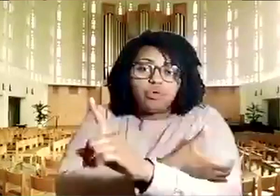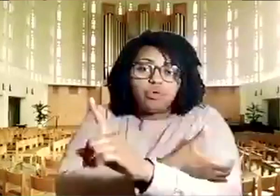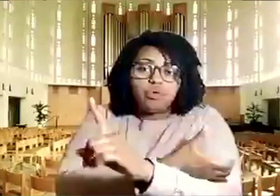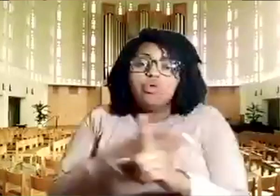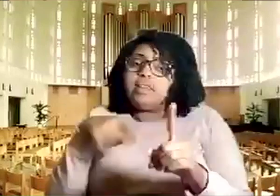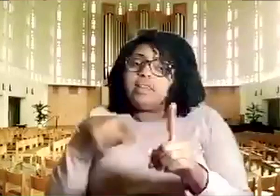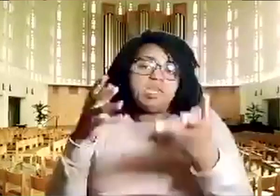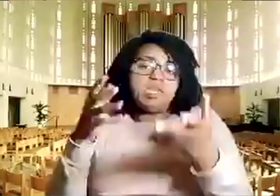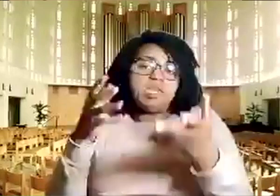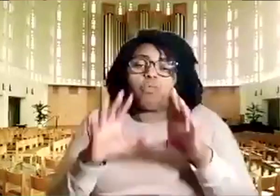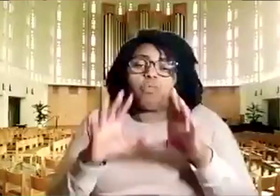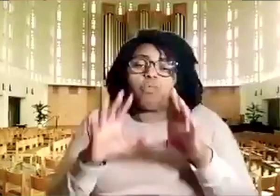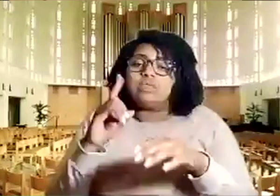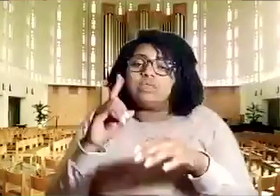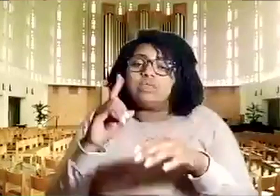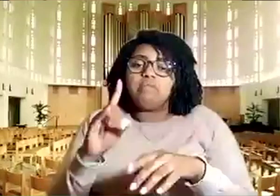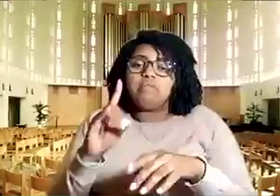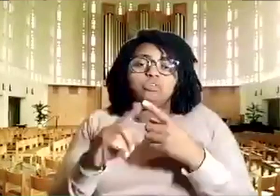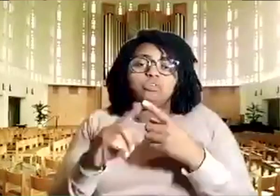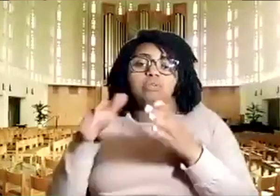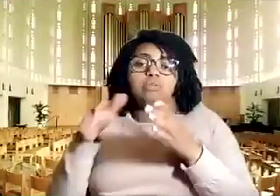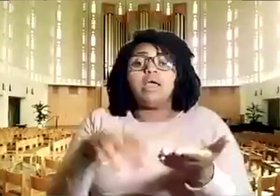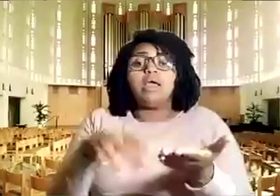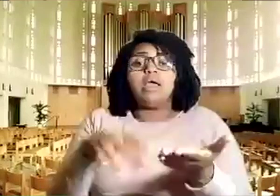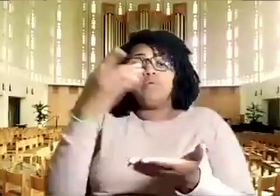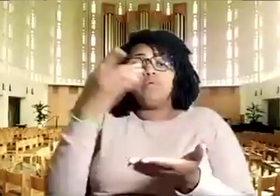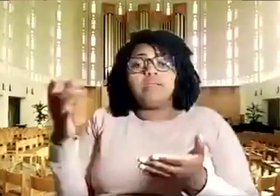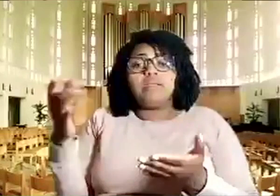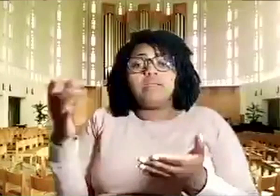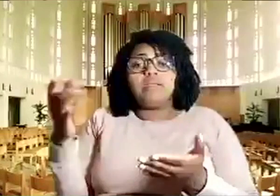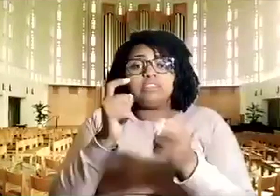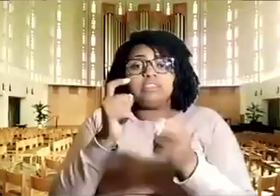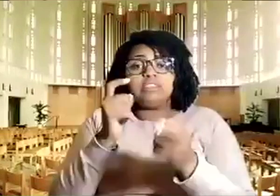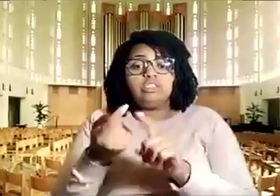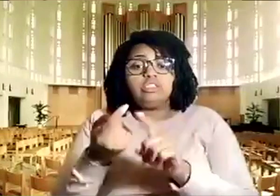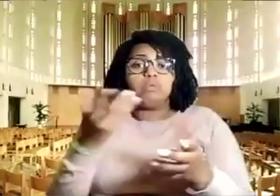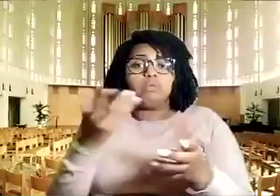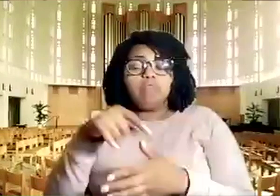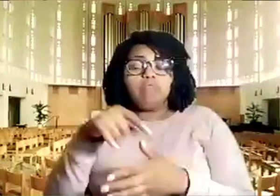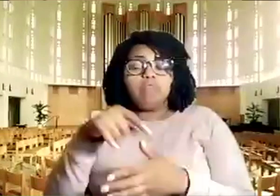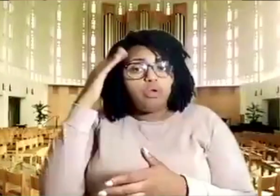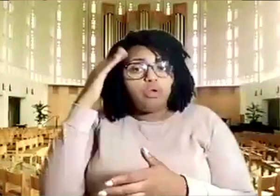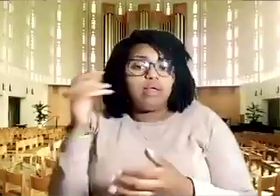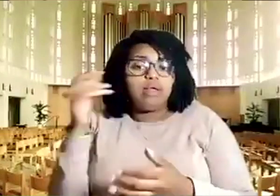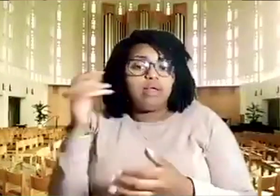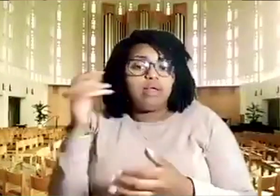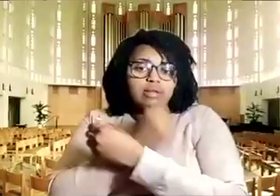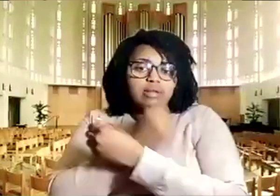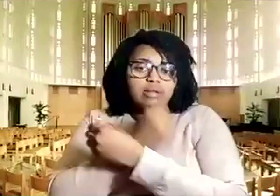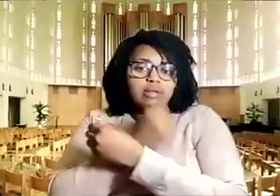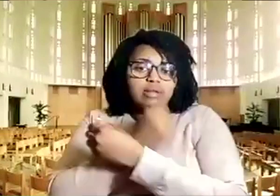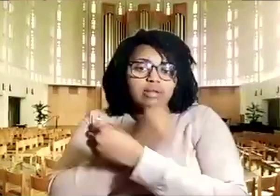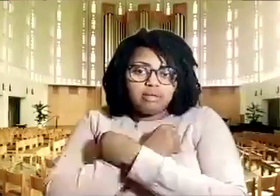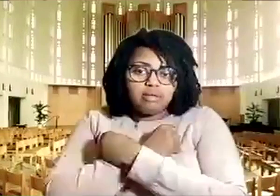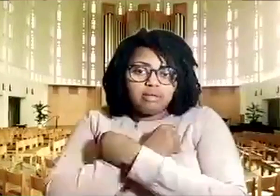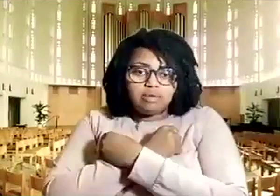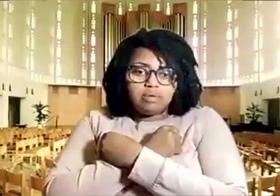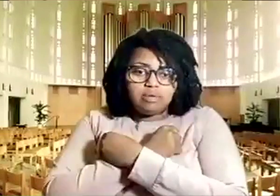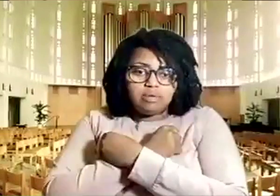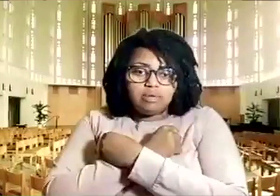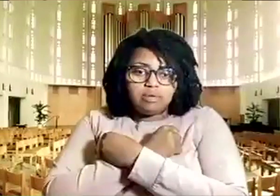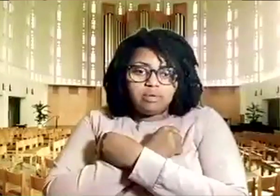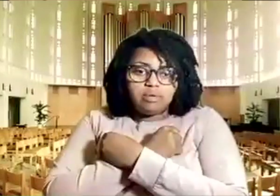die, for things to change from what they knew and loved. And even in his